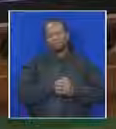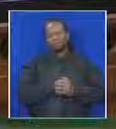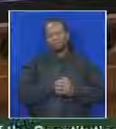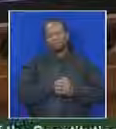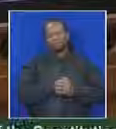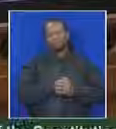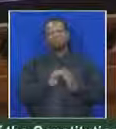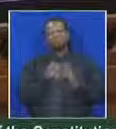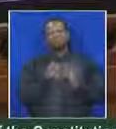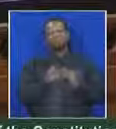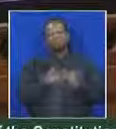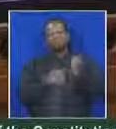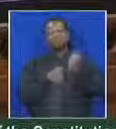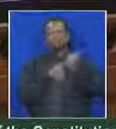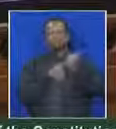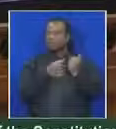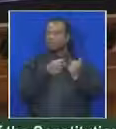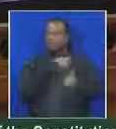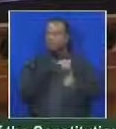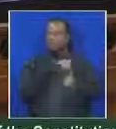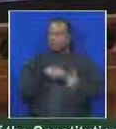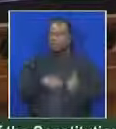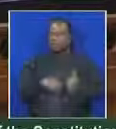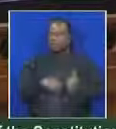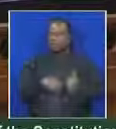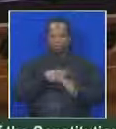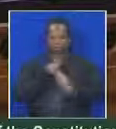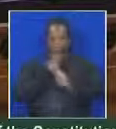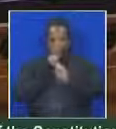Deputy President, and honorable members.